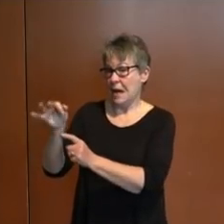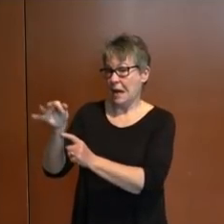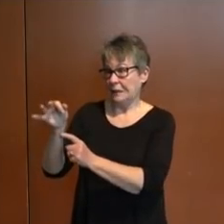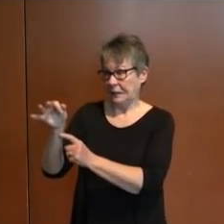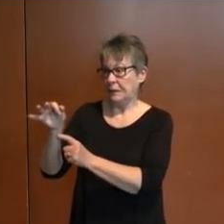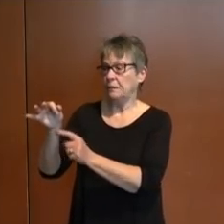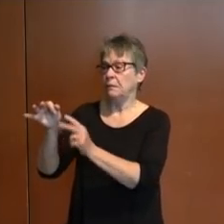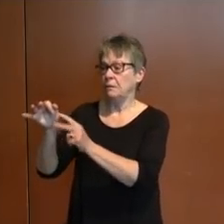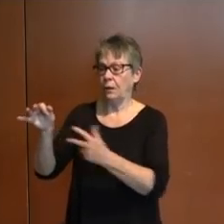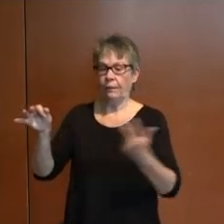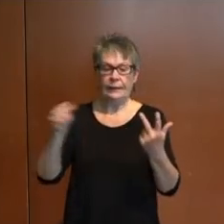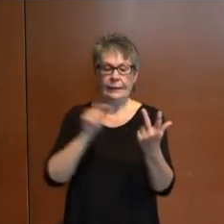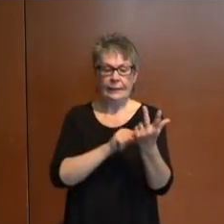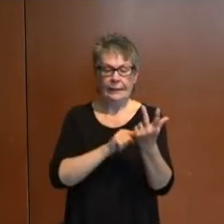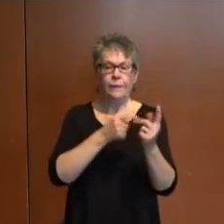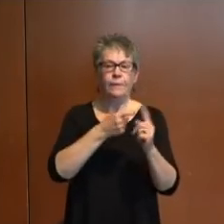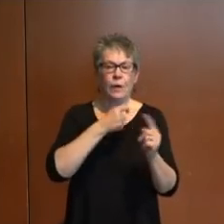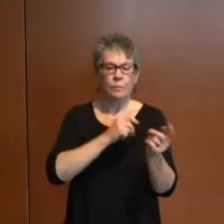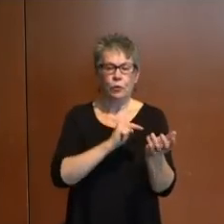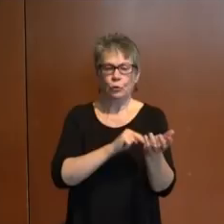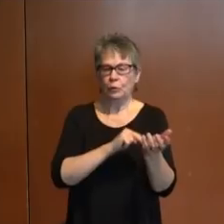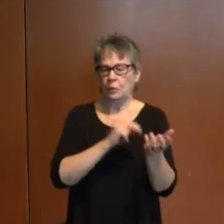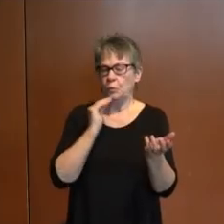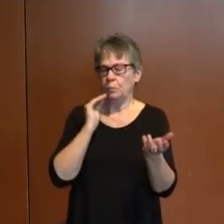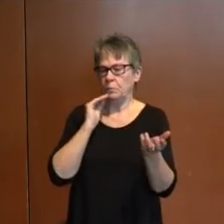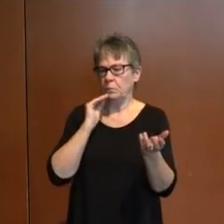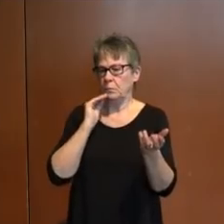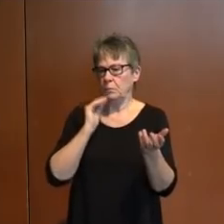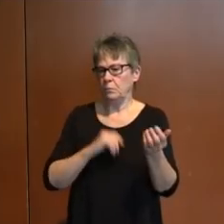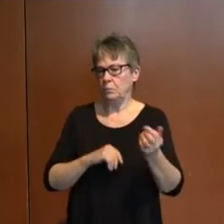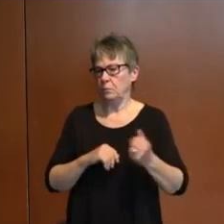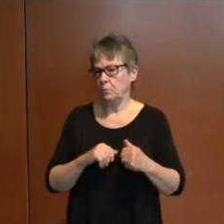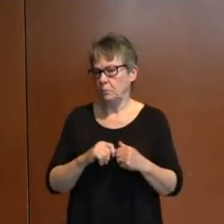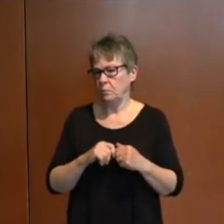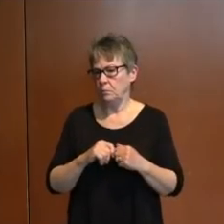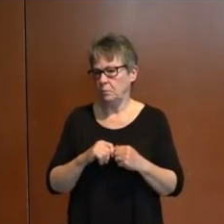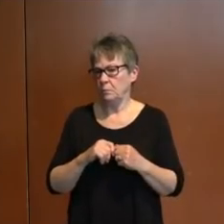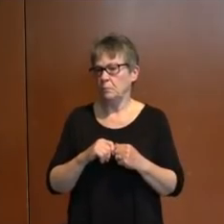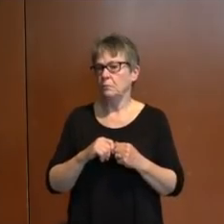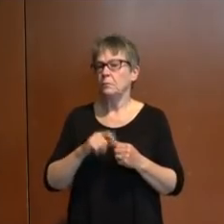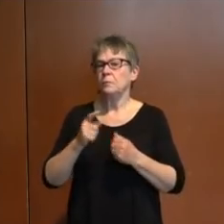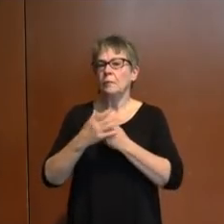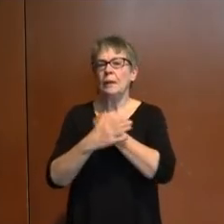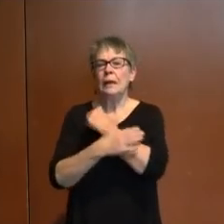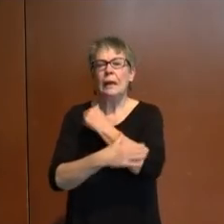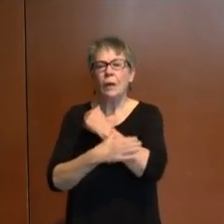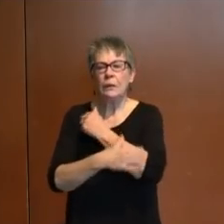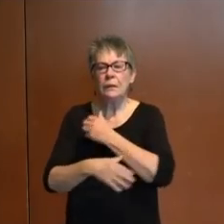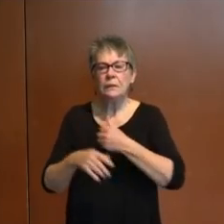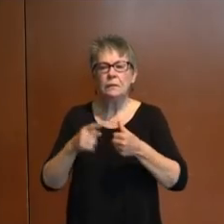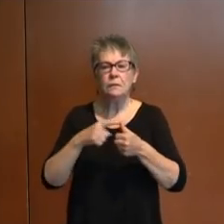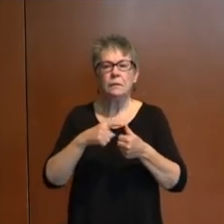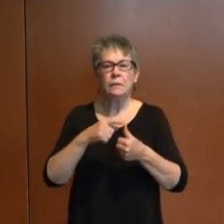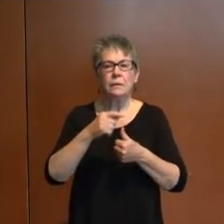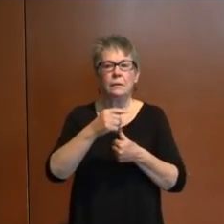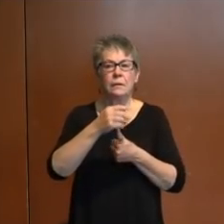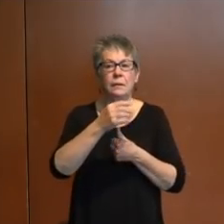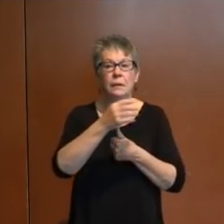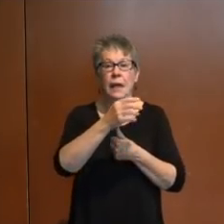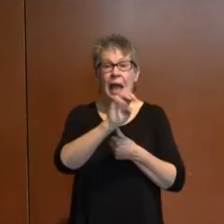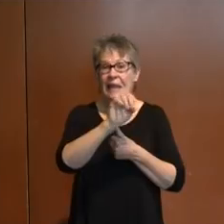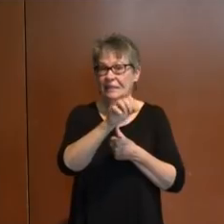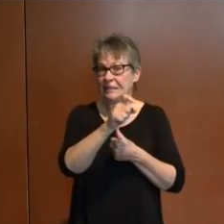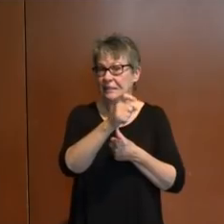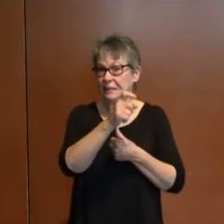facility. Those fatalities are from the following counties: 4 in Essex, 3 in